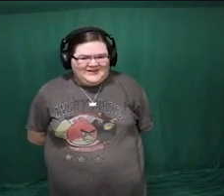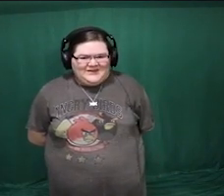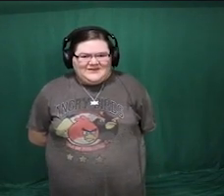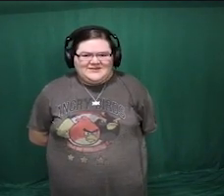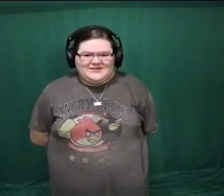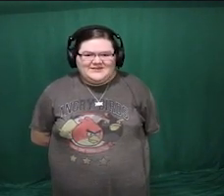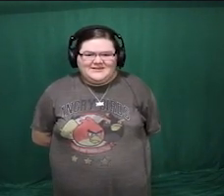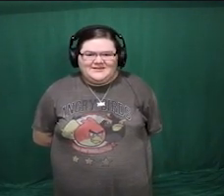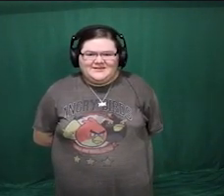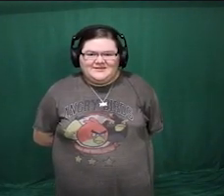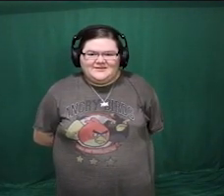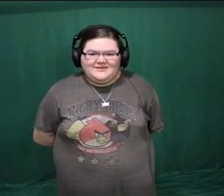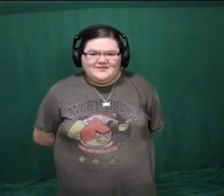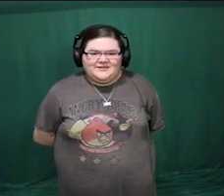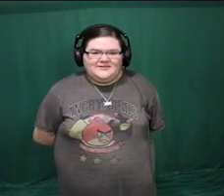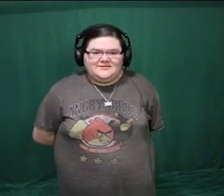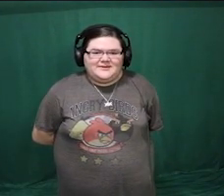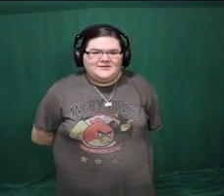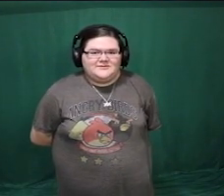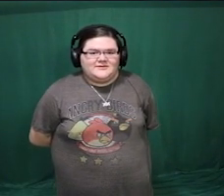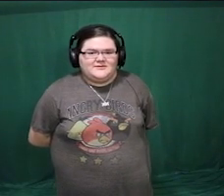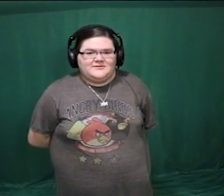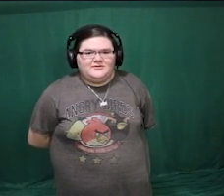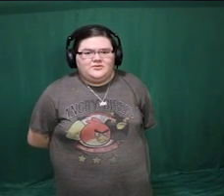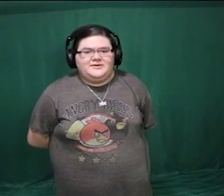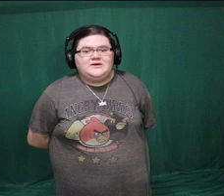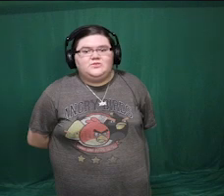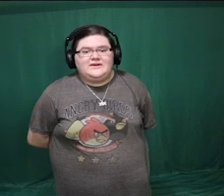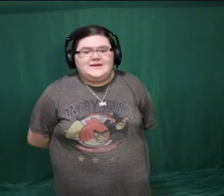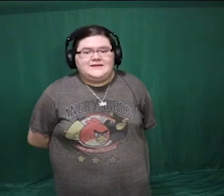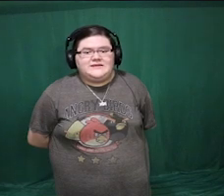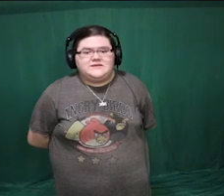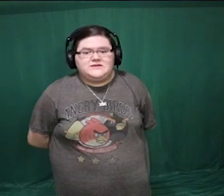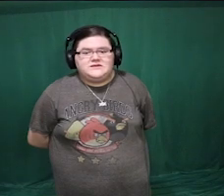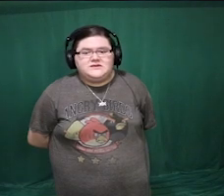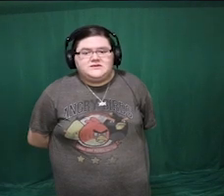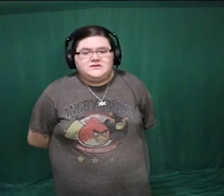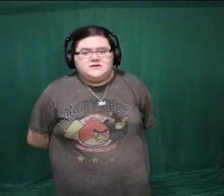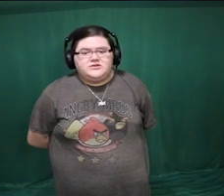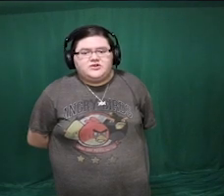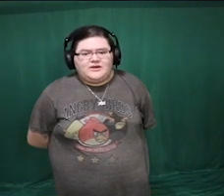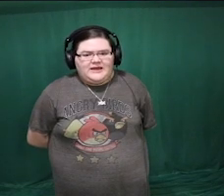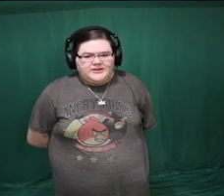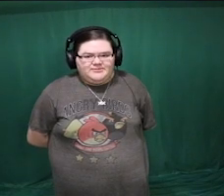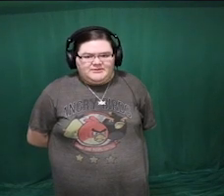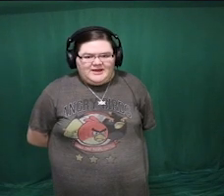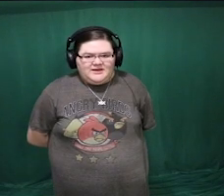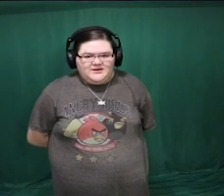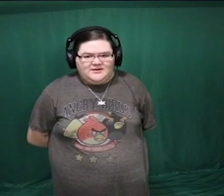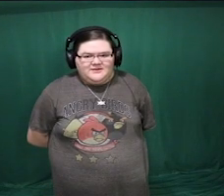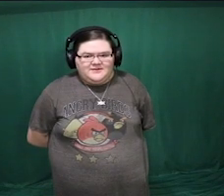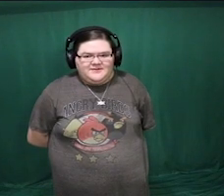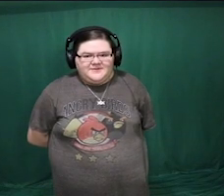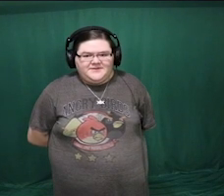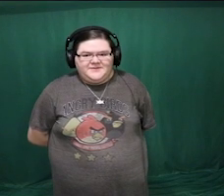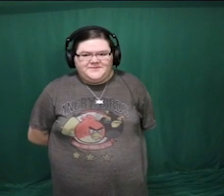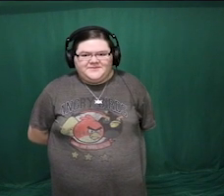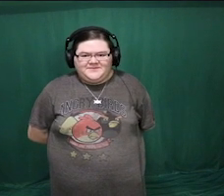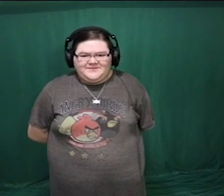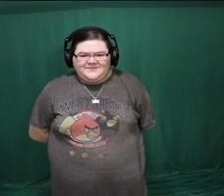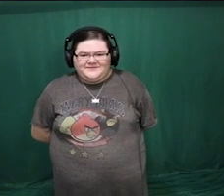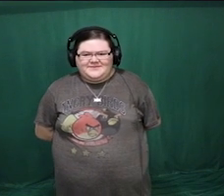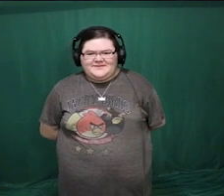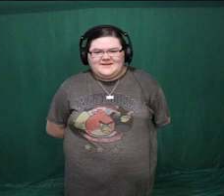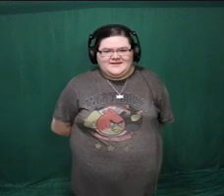Oh my god. Shit, okay. Opening weekend. The Great Gatsby, right? No. Yes!